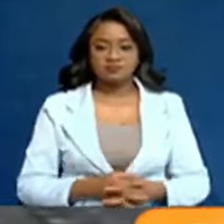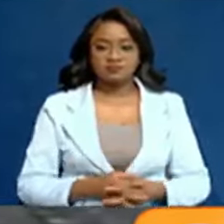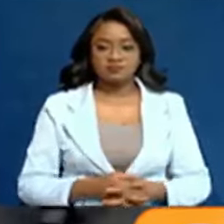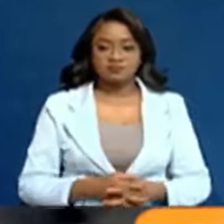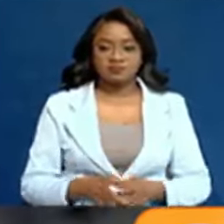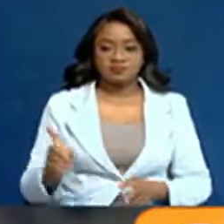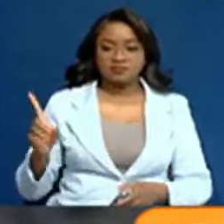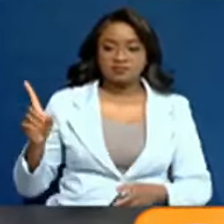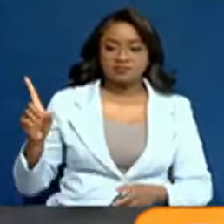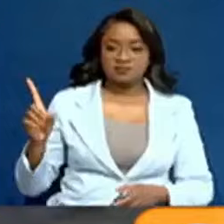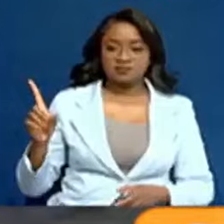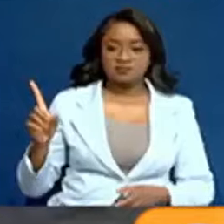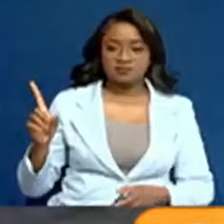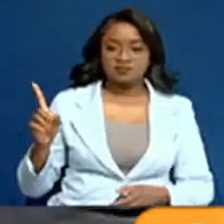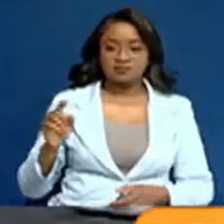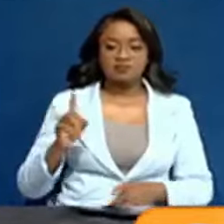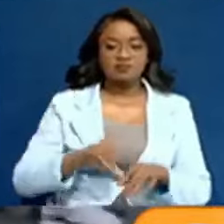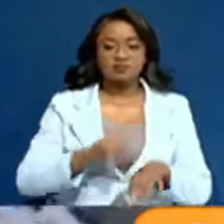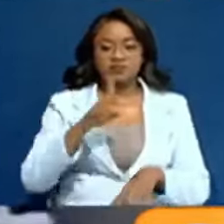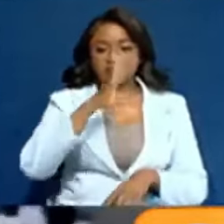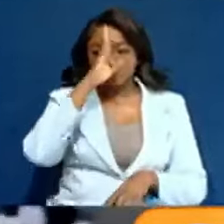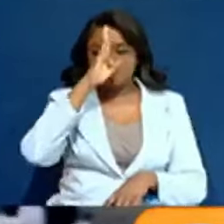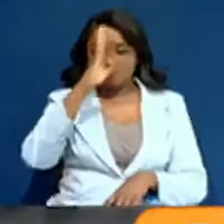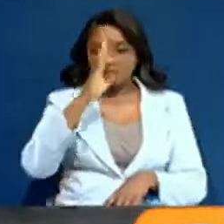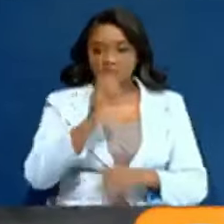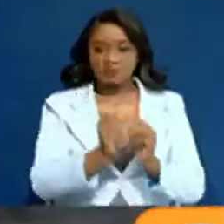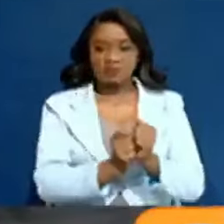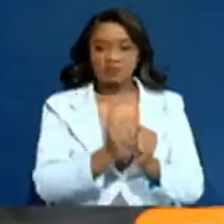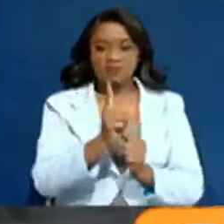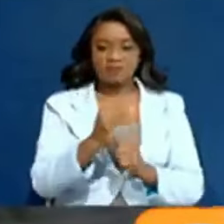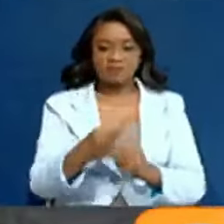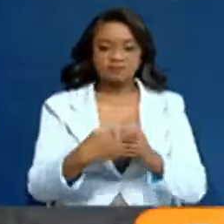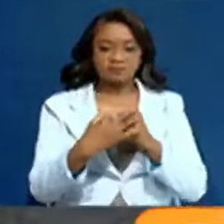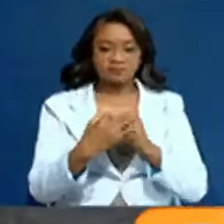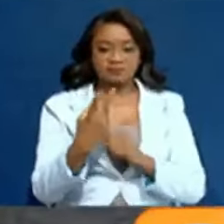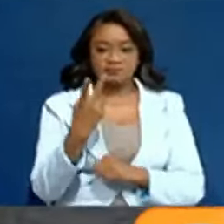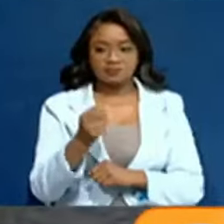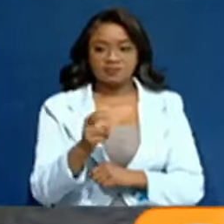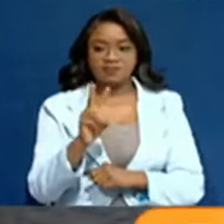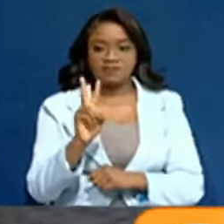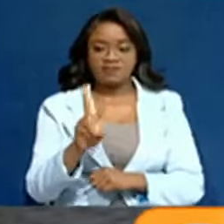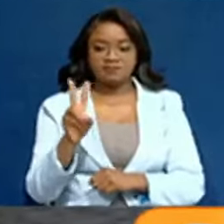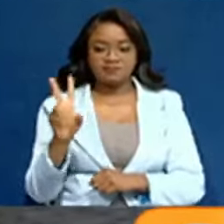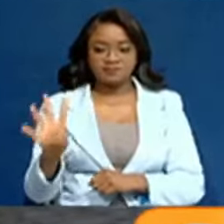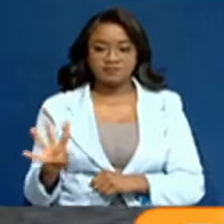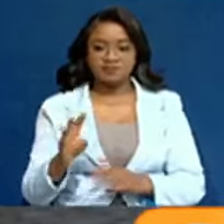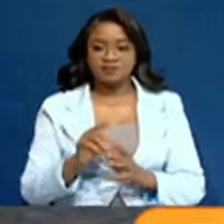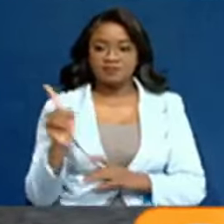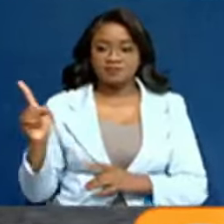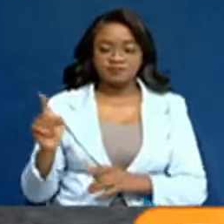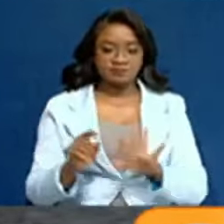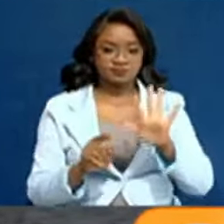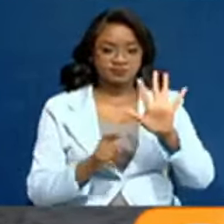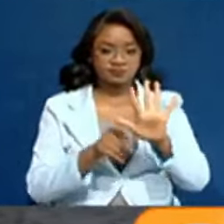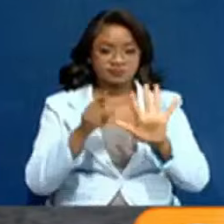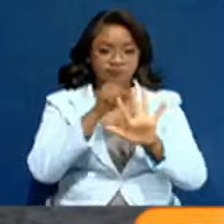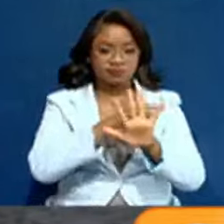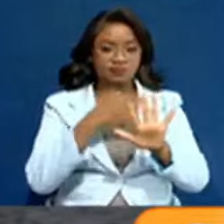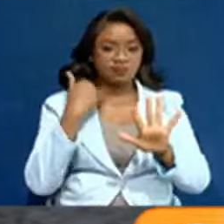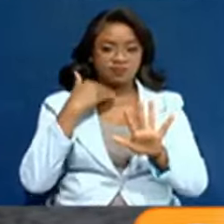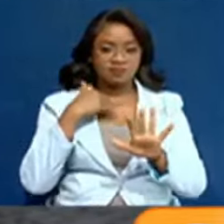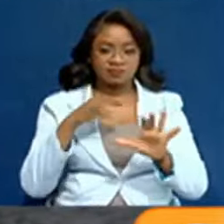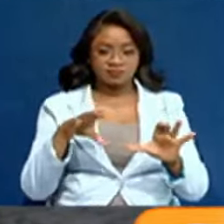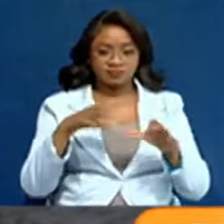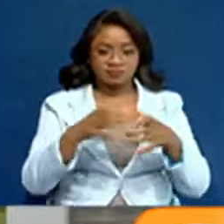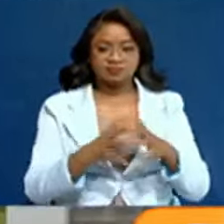This CCTV footage recorded on Sunday, the 11th of August 2024, captured a five-man gang alighting from a car and entering